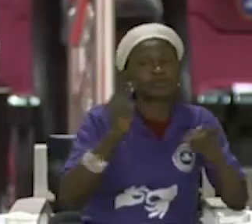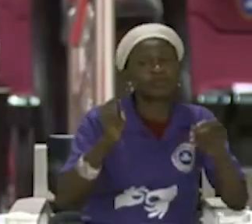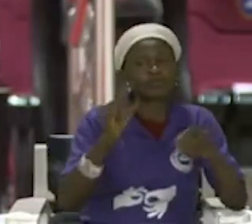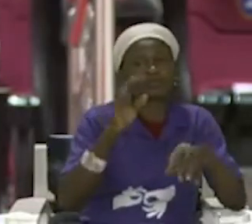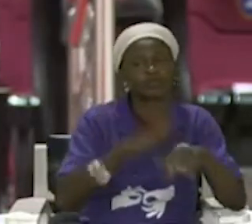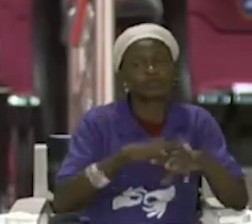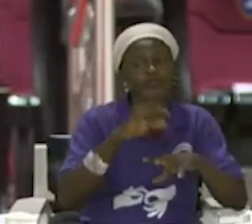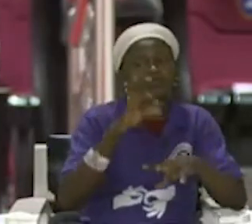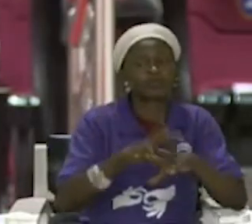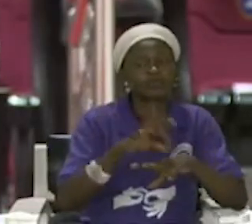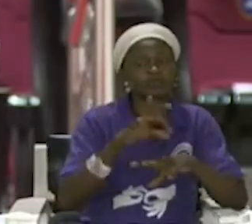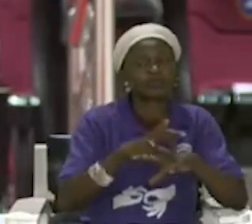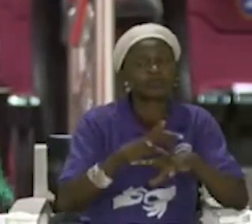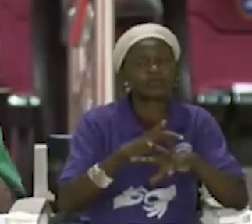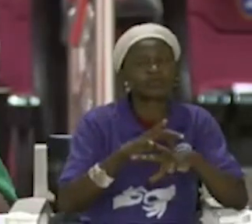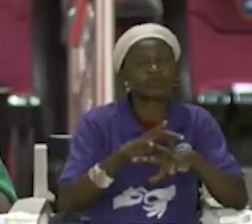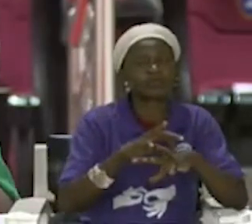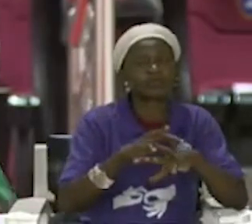earth,